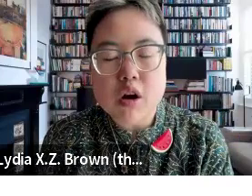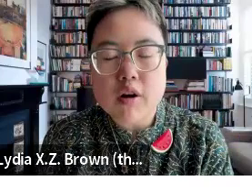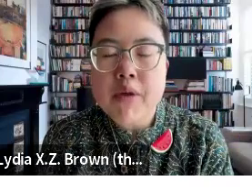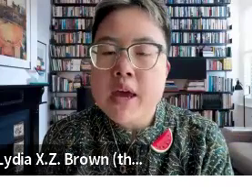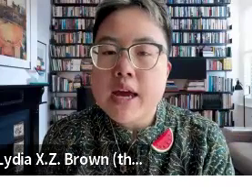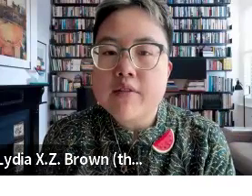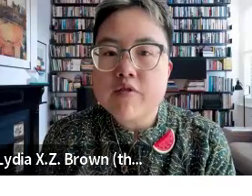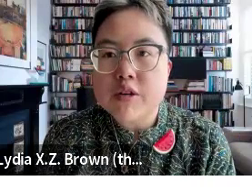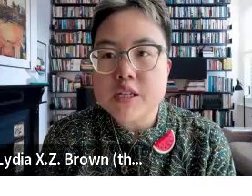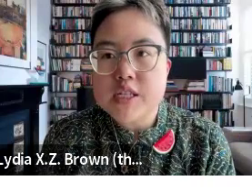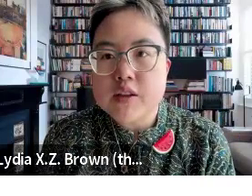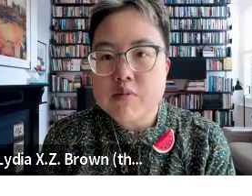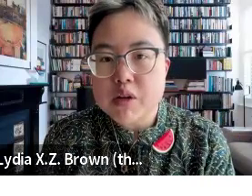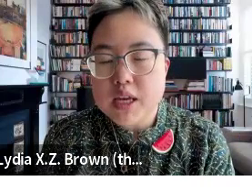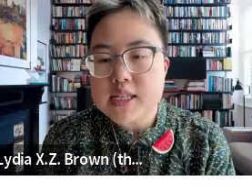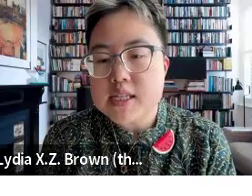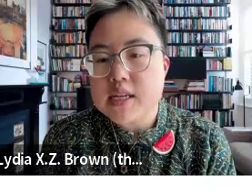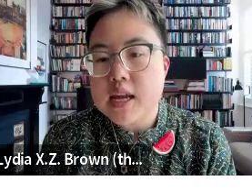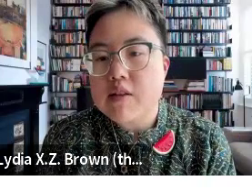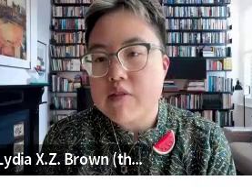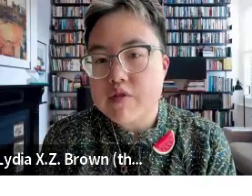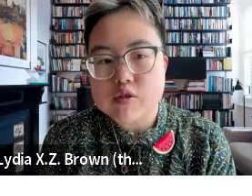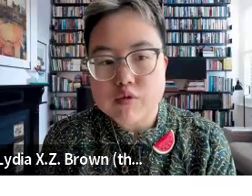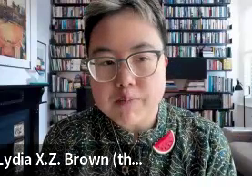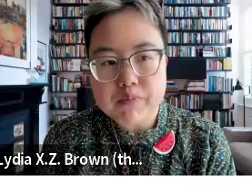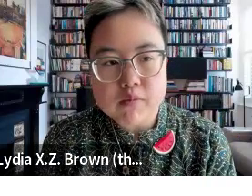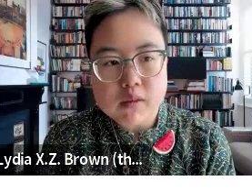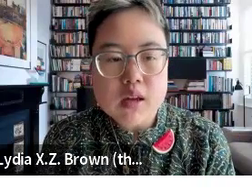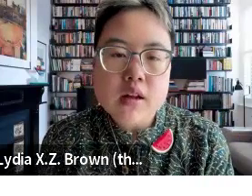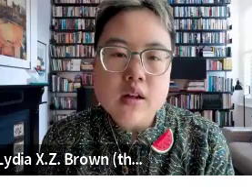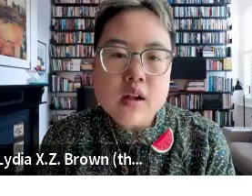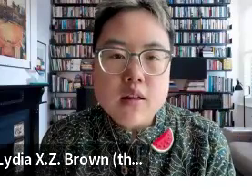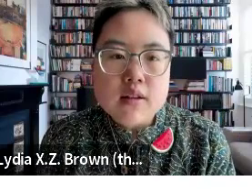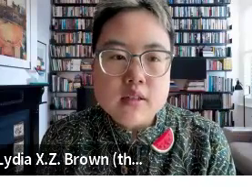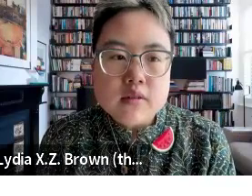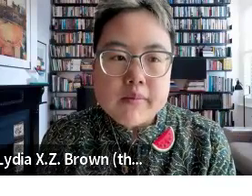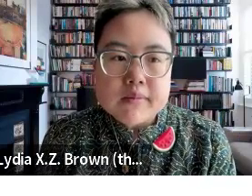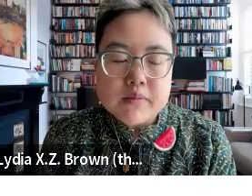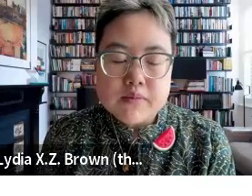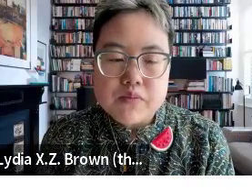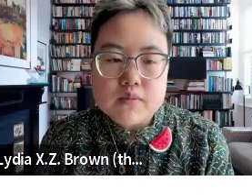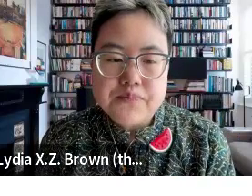wall to wall and floor to ceiling bookcases in a light-filled room.